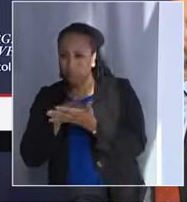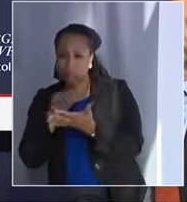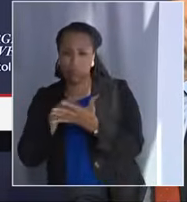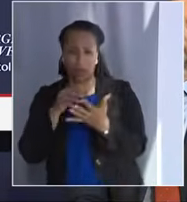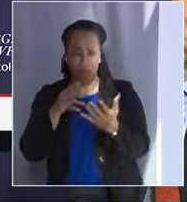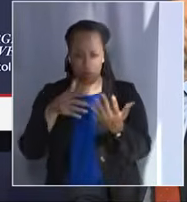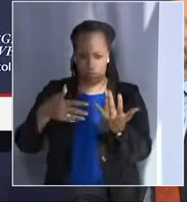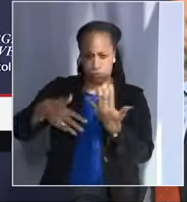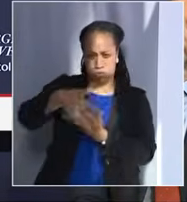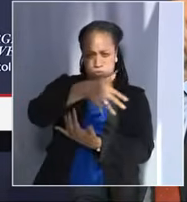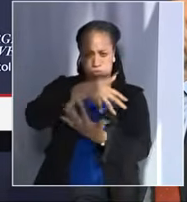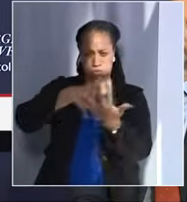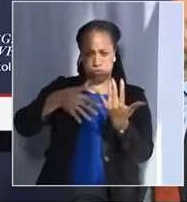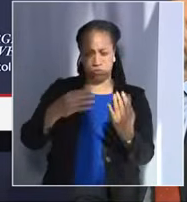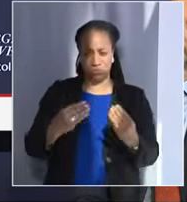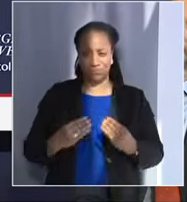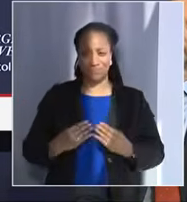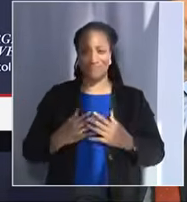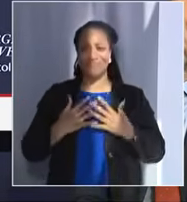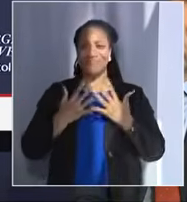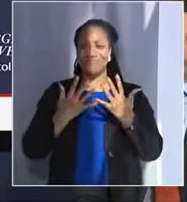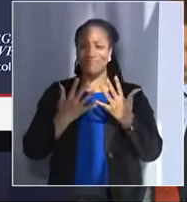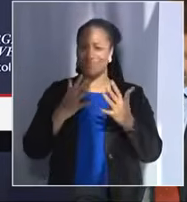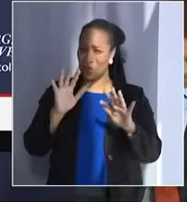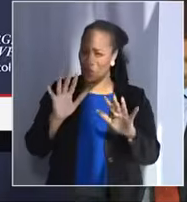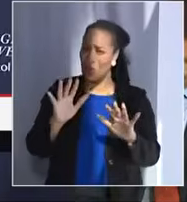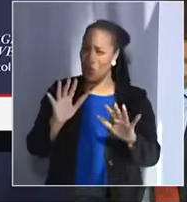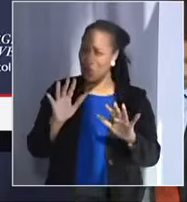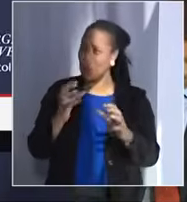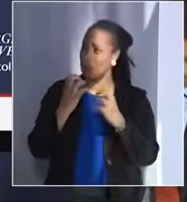our community, we now bow our heads in prayer.